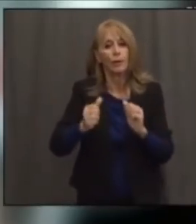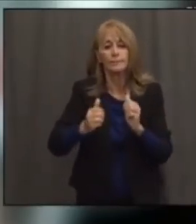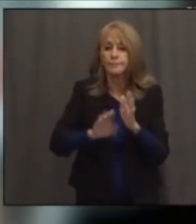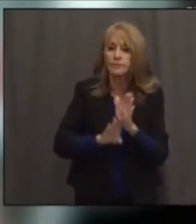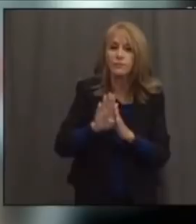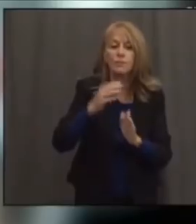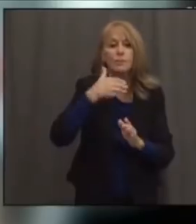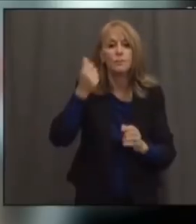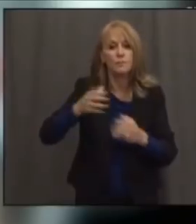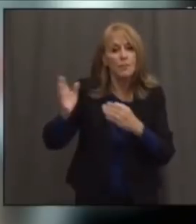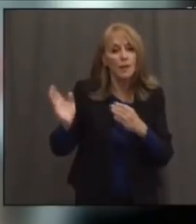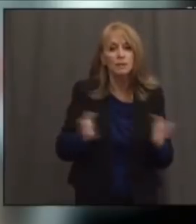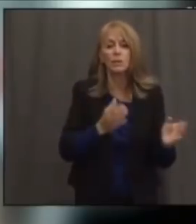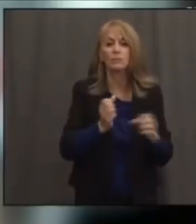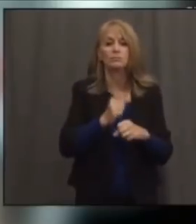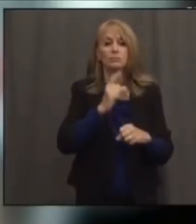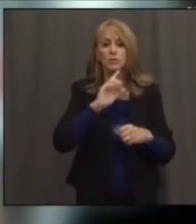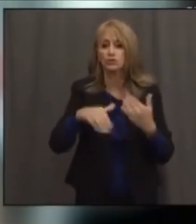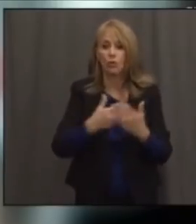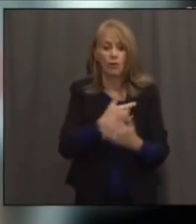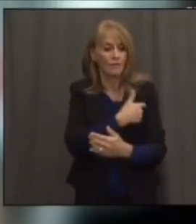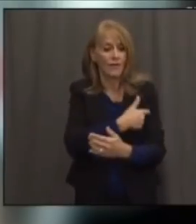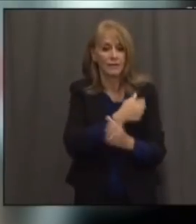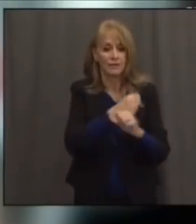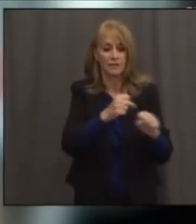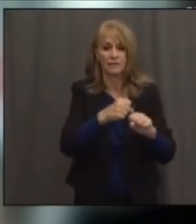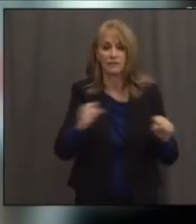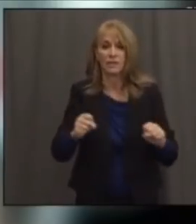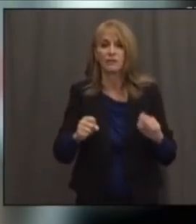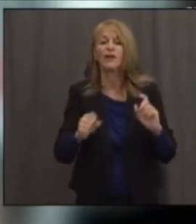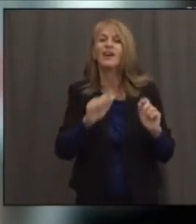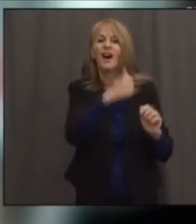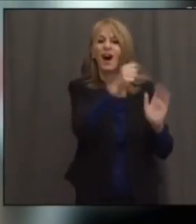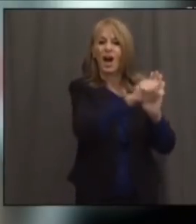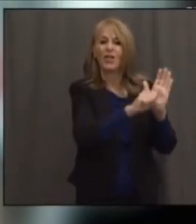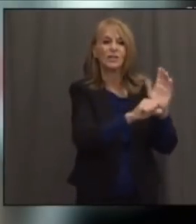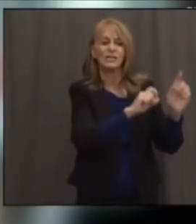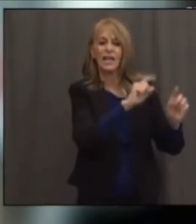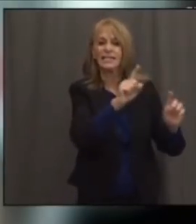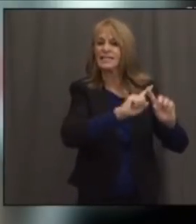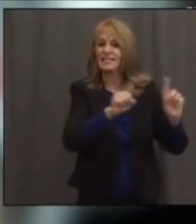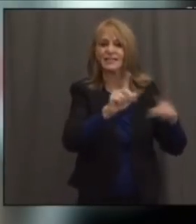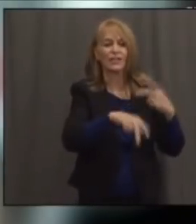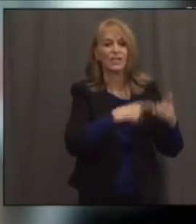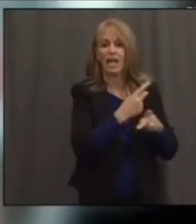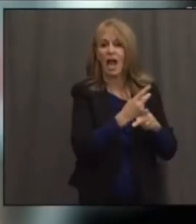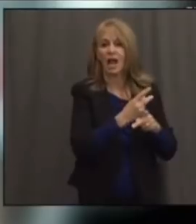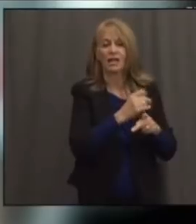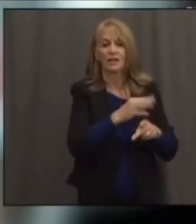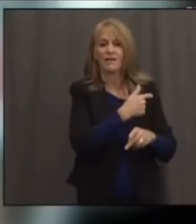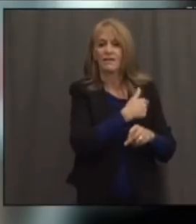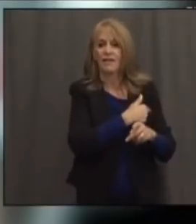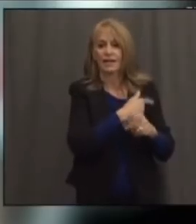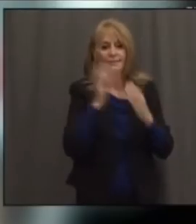to allocate the vaccine, I think they had a much slower rollout because of the complexity of the systems that they tried to